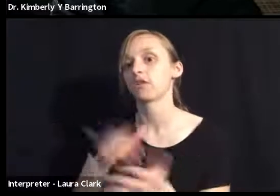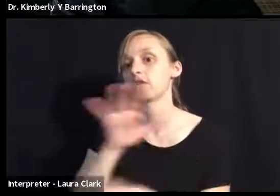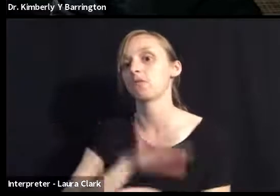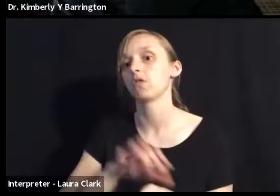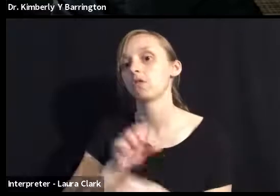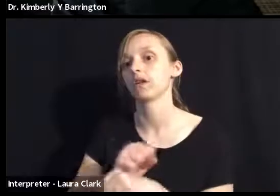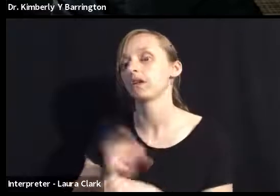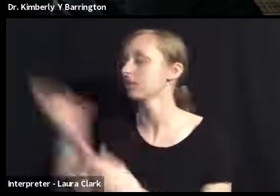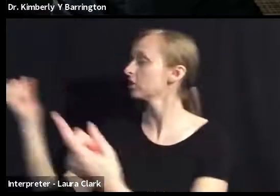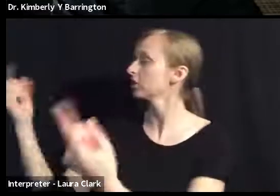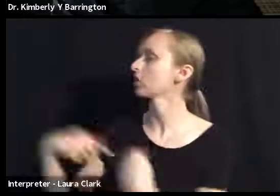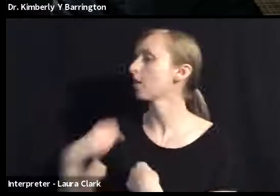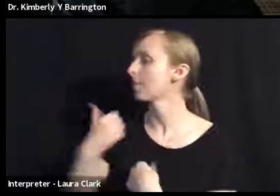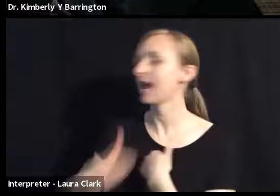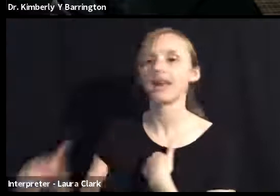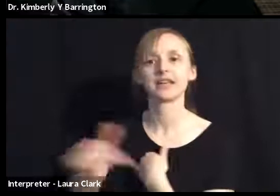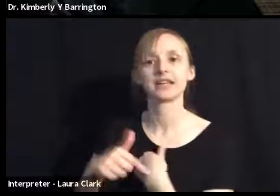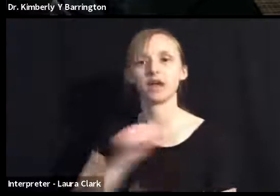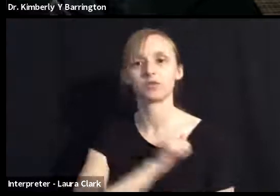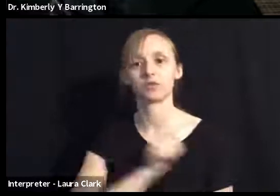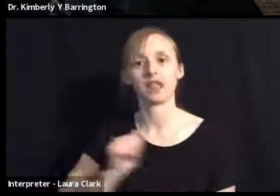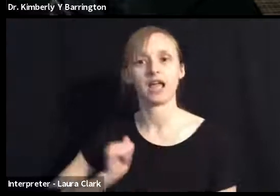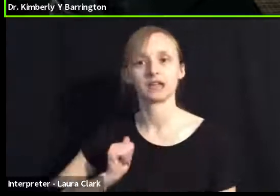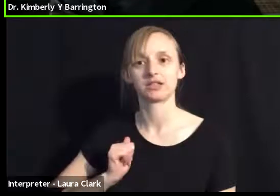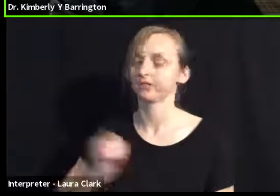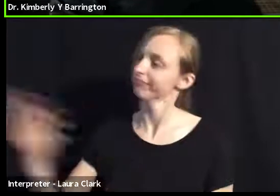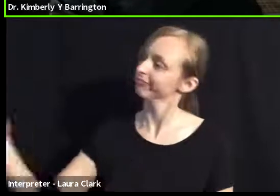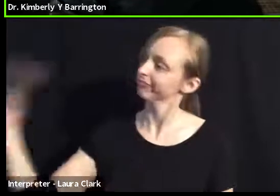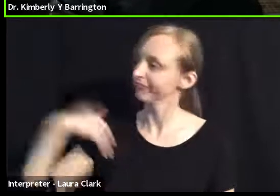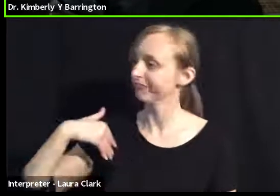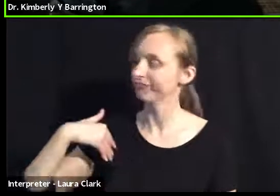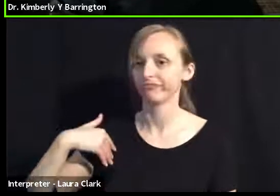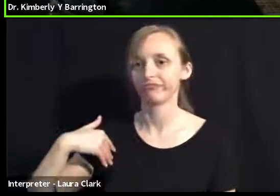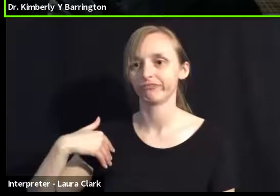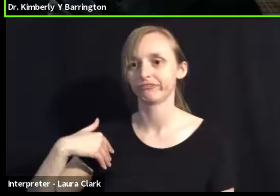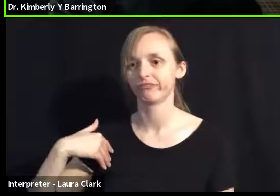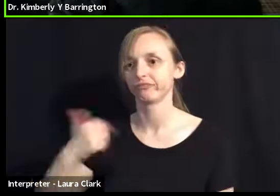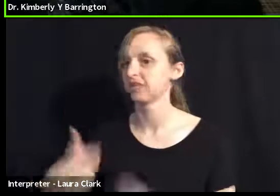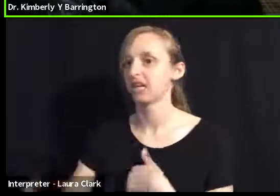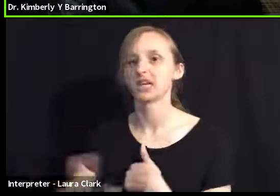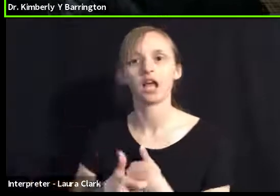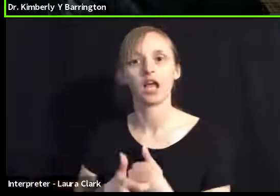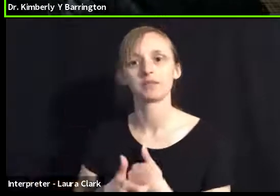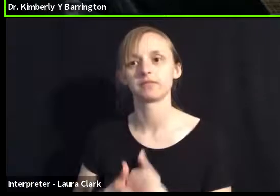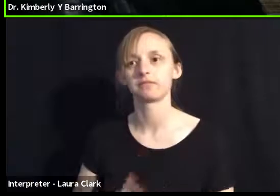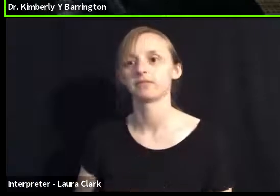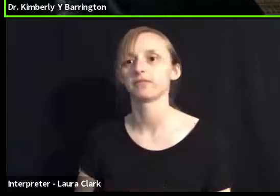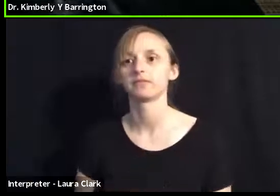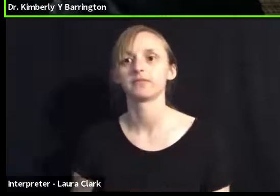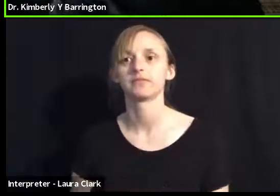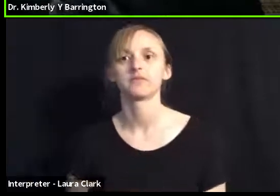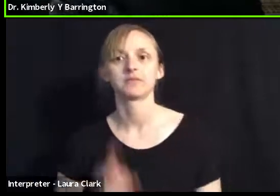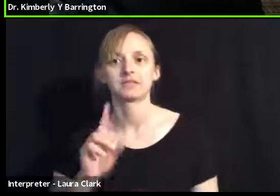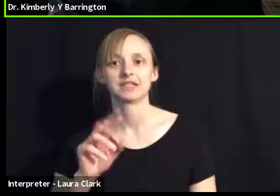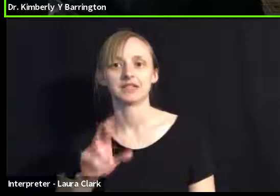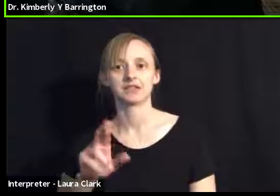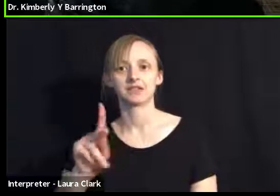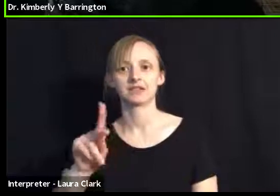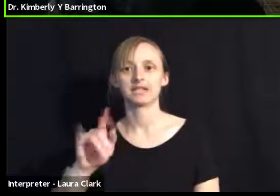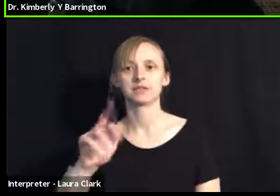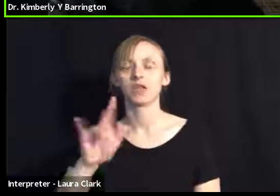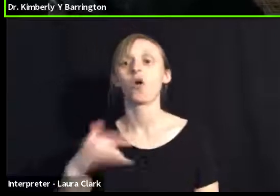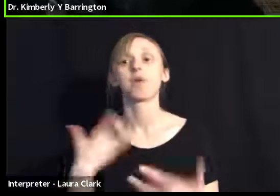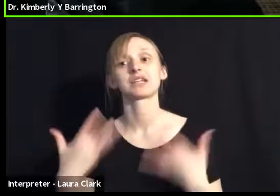come anytime to Atlanta. Hey. Y'all come anytime to Atlanta. So I am so excited. But please